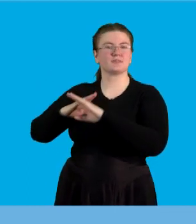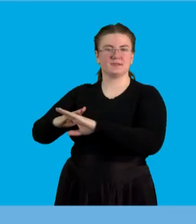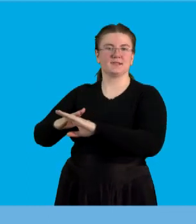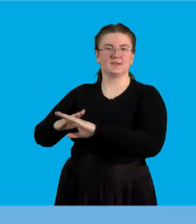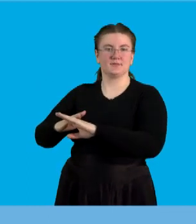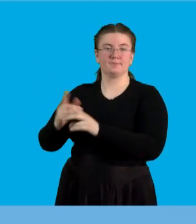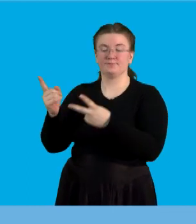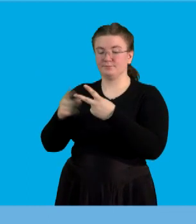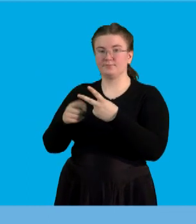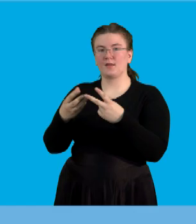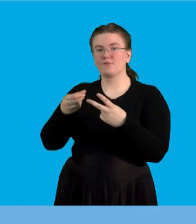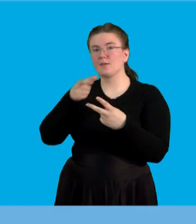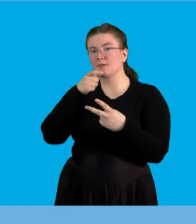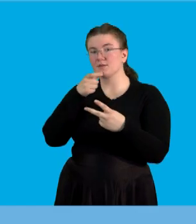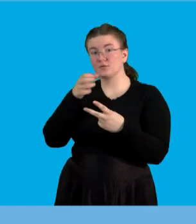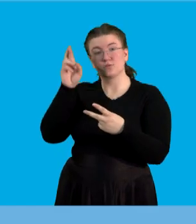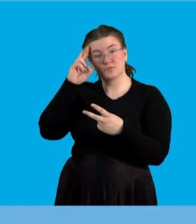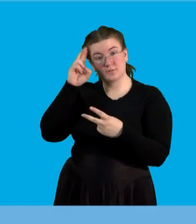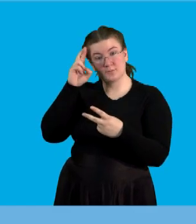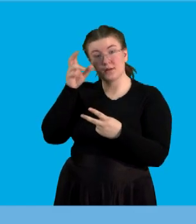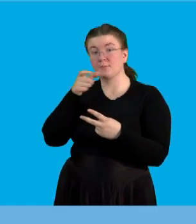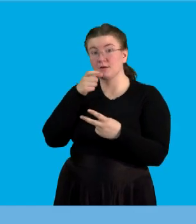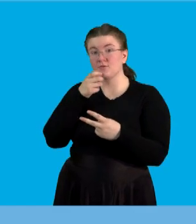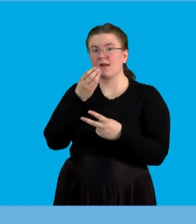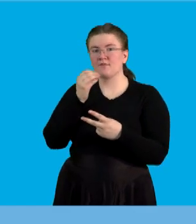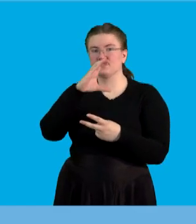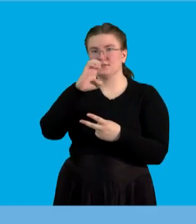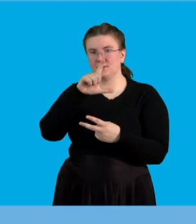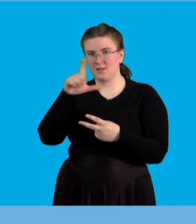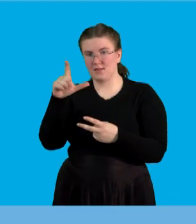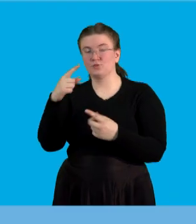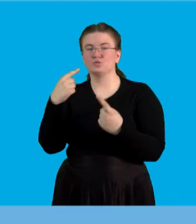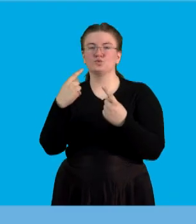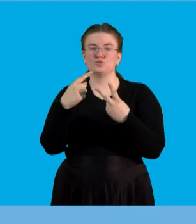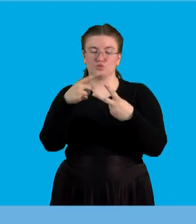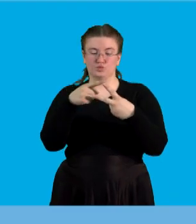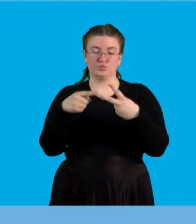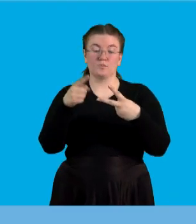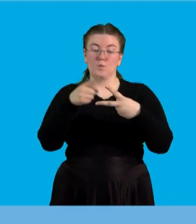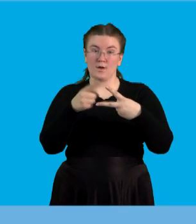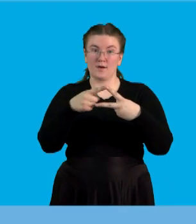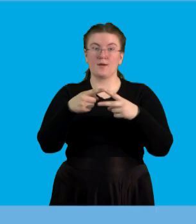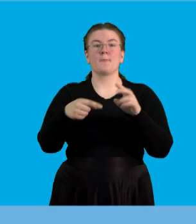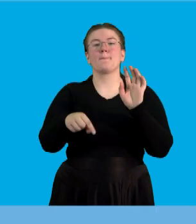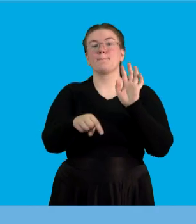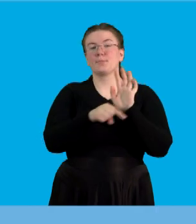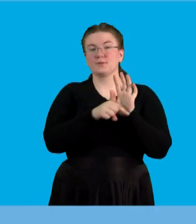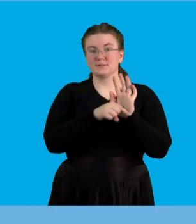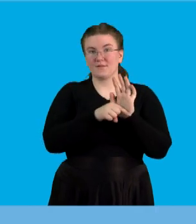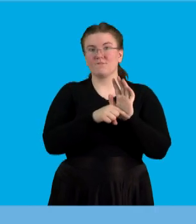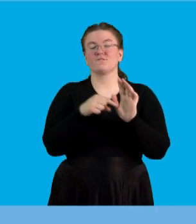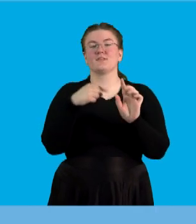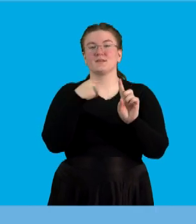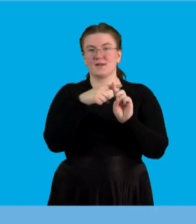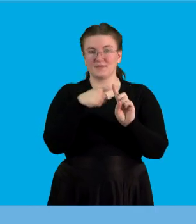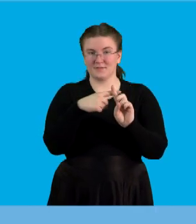then we have a battery. Remember that we have 2 cells. The one positive terminal and the negative terminal makes one